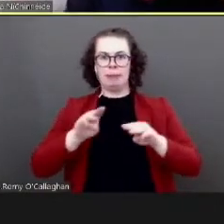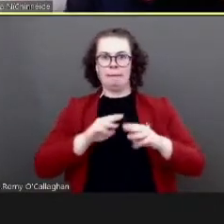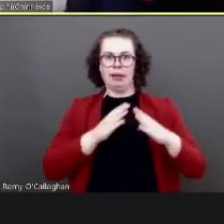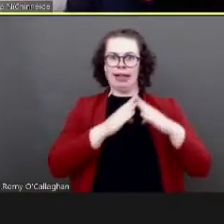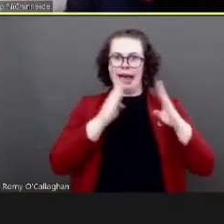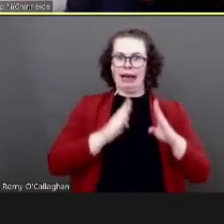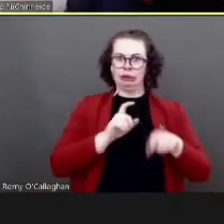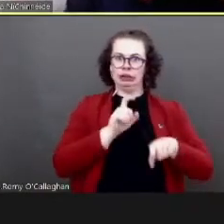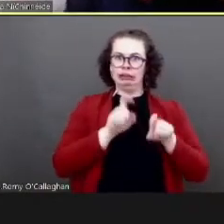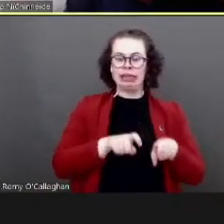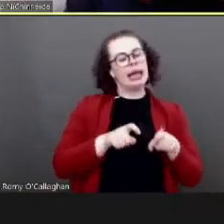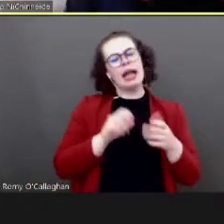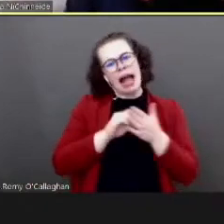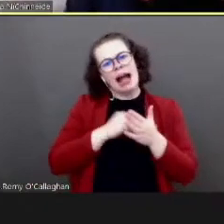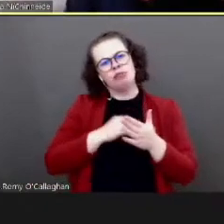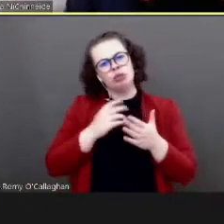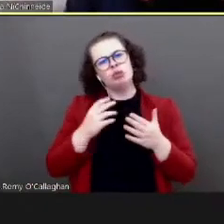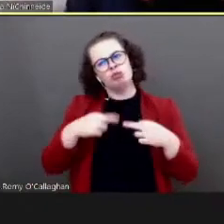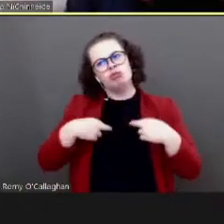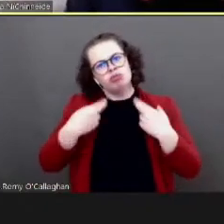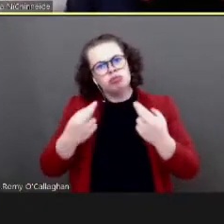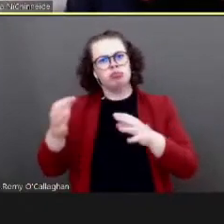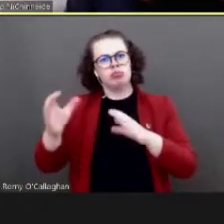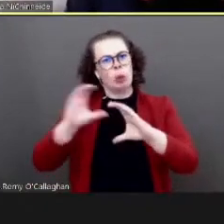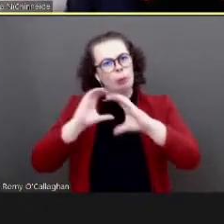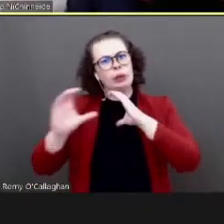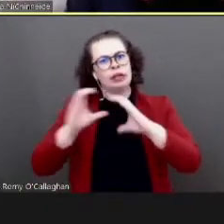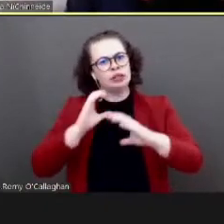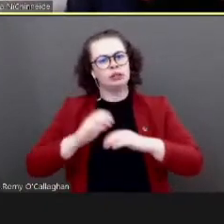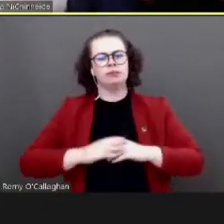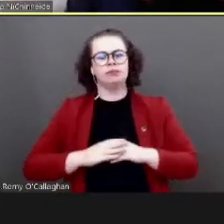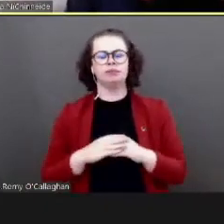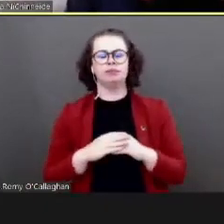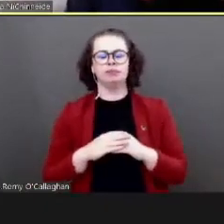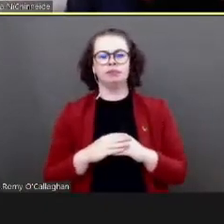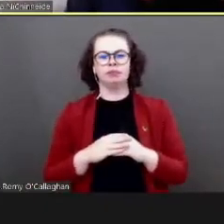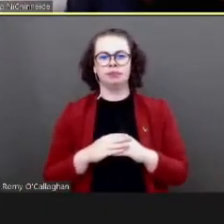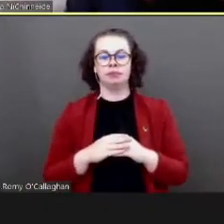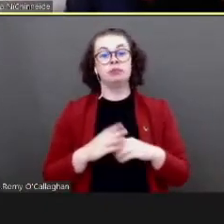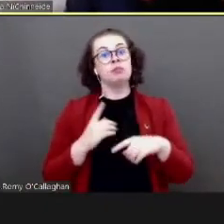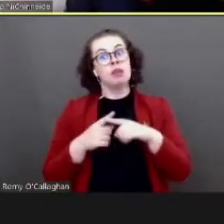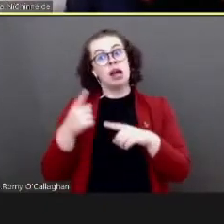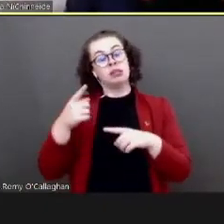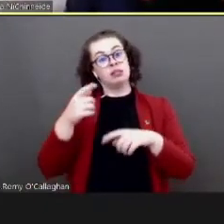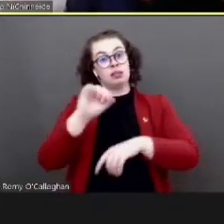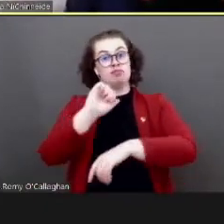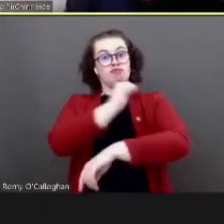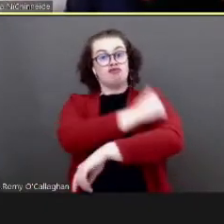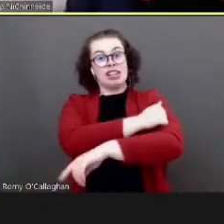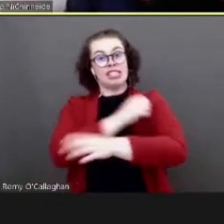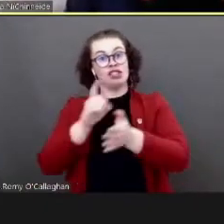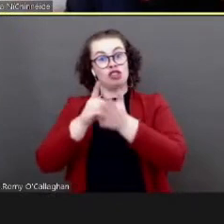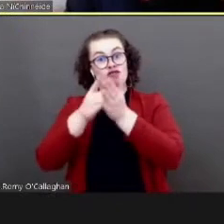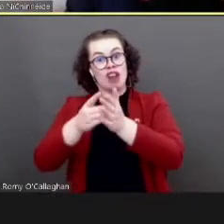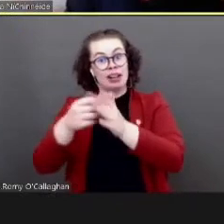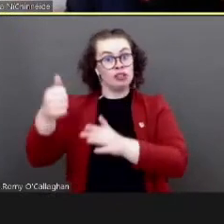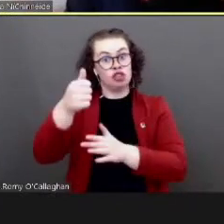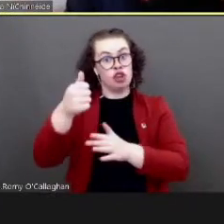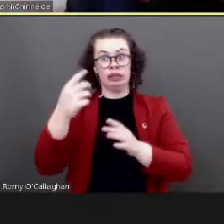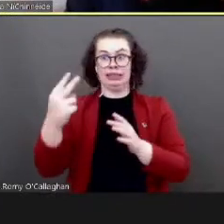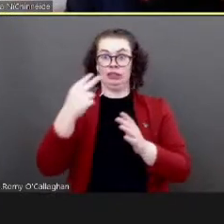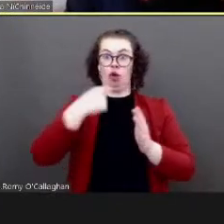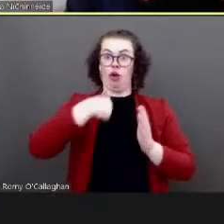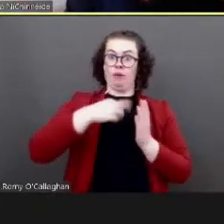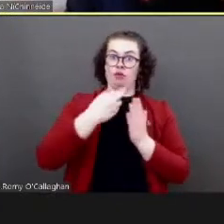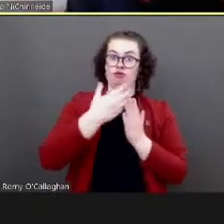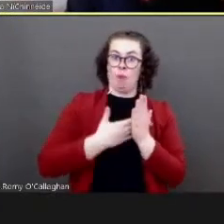And also to recognise that the Inspector of Prisons too has picked up on the findings of our report, and certainly the